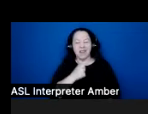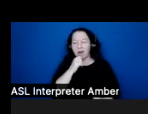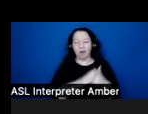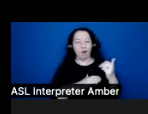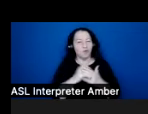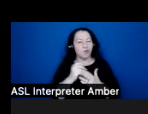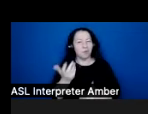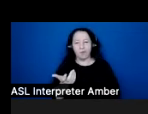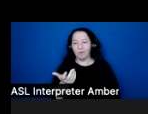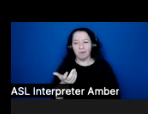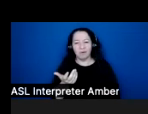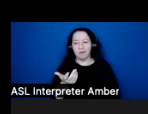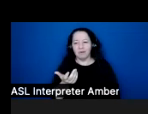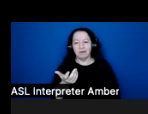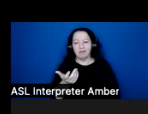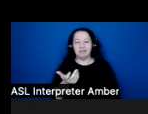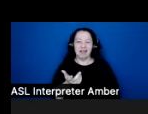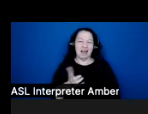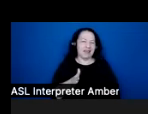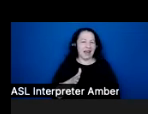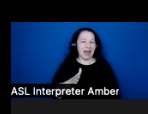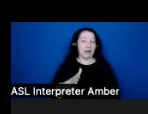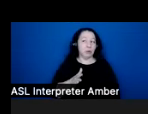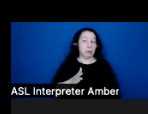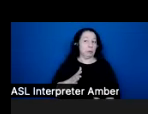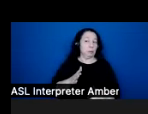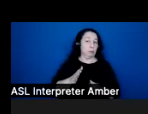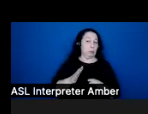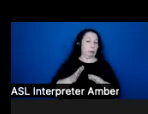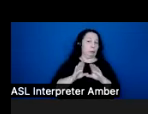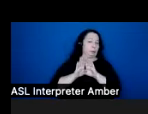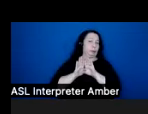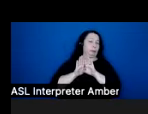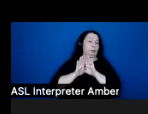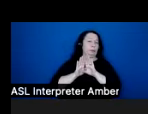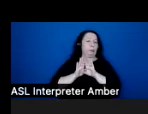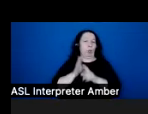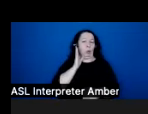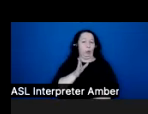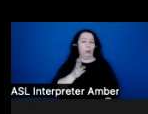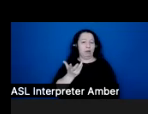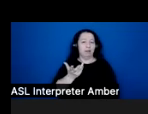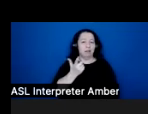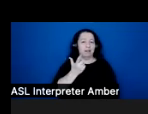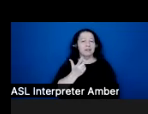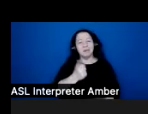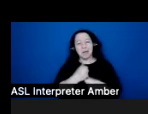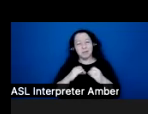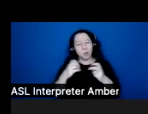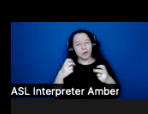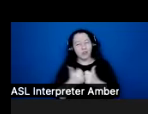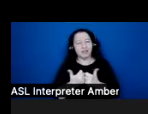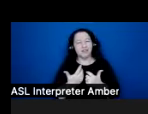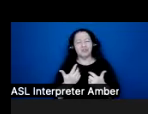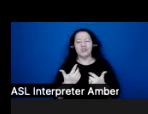where I shut down a little bit occasionally. And I think that makes it challenging because then there's this balance of like,